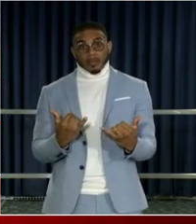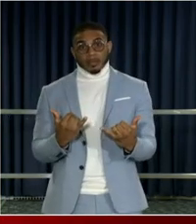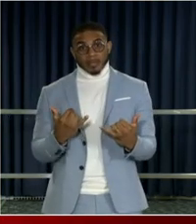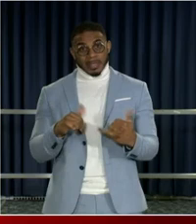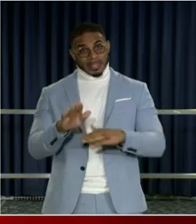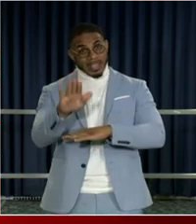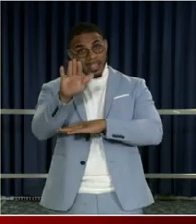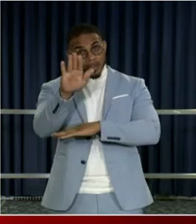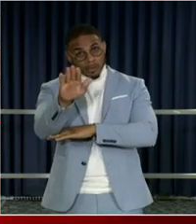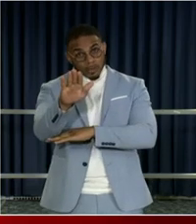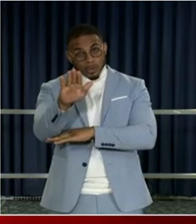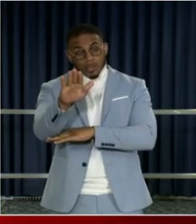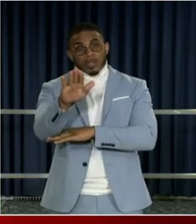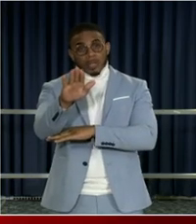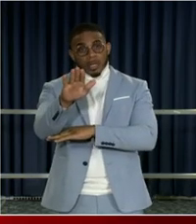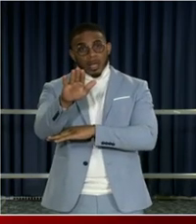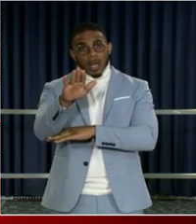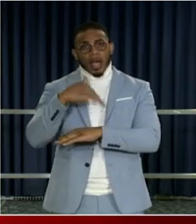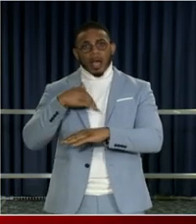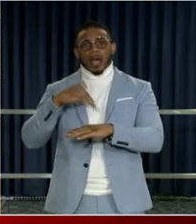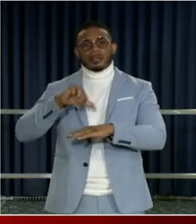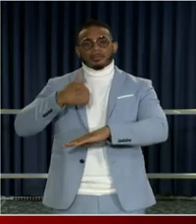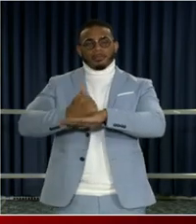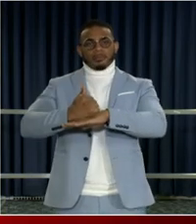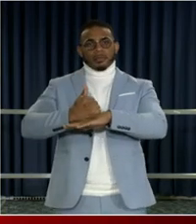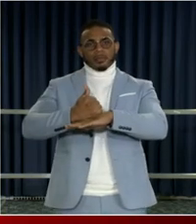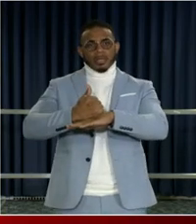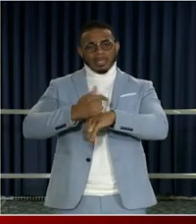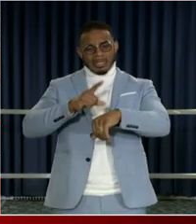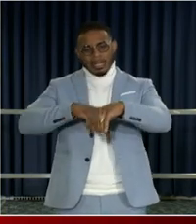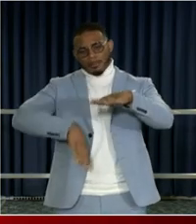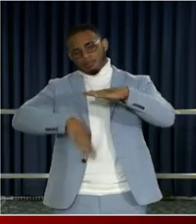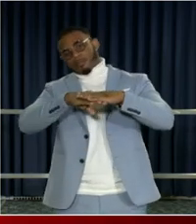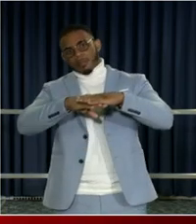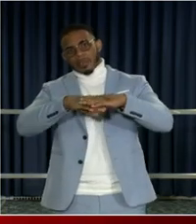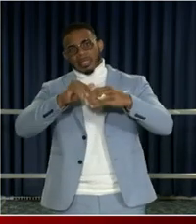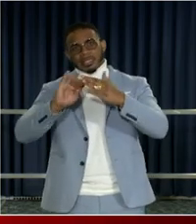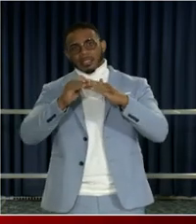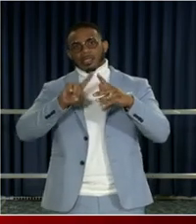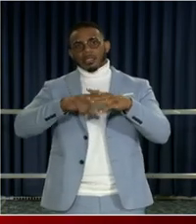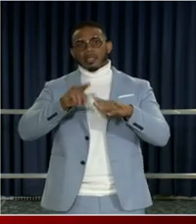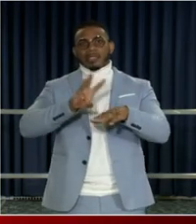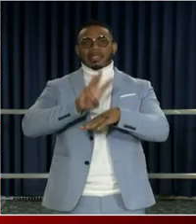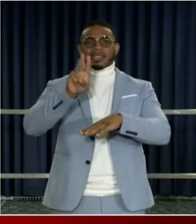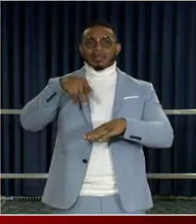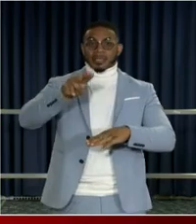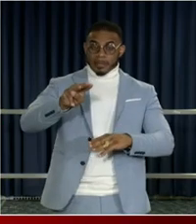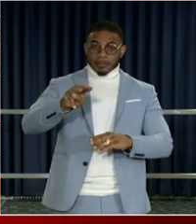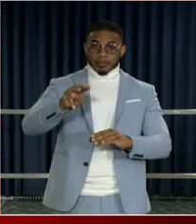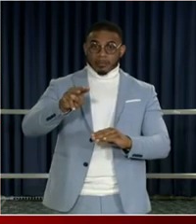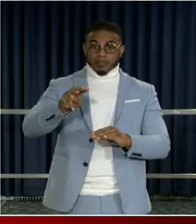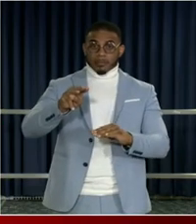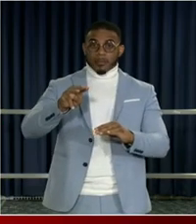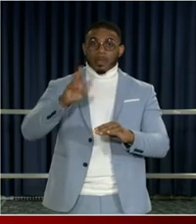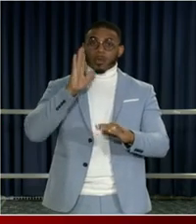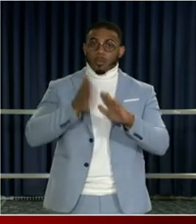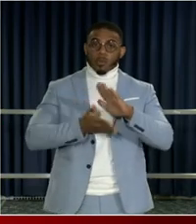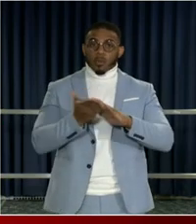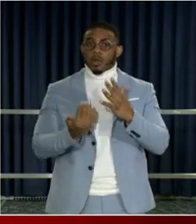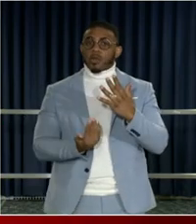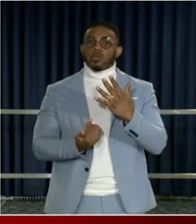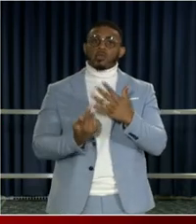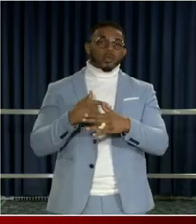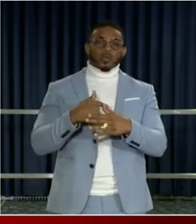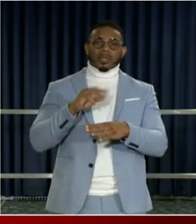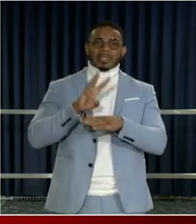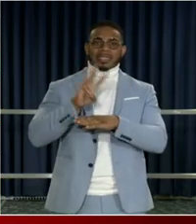this afternoon, I called for a curfew in the city that began at 6 p.m. and will run through